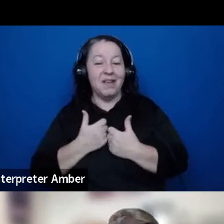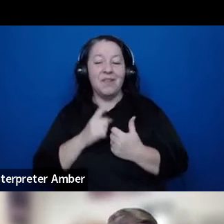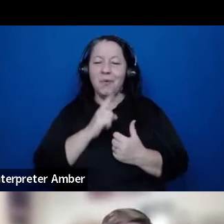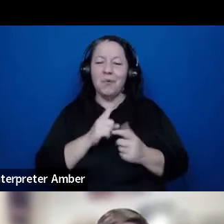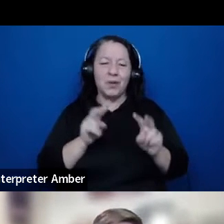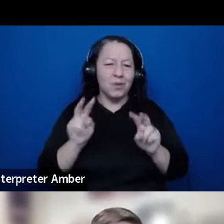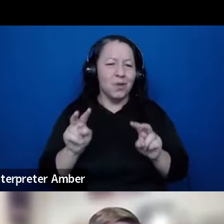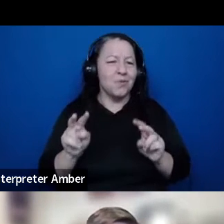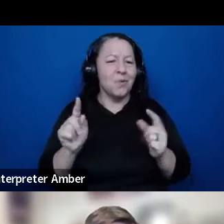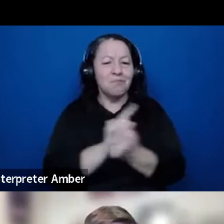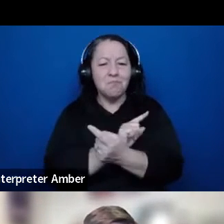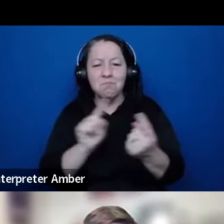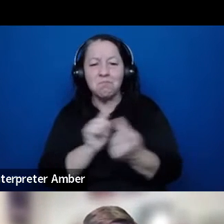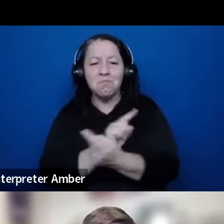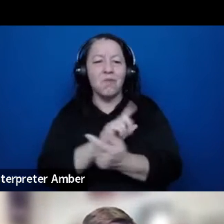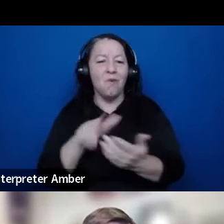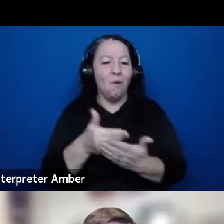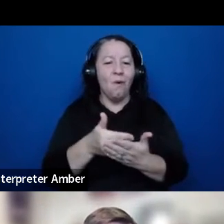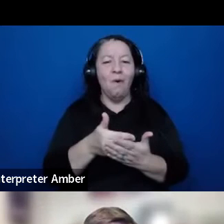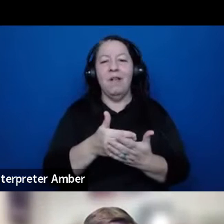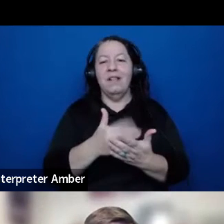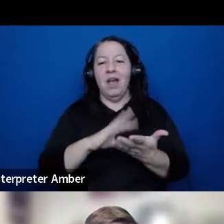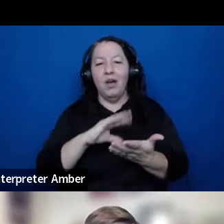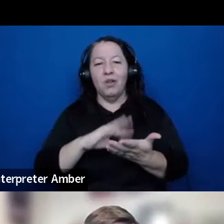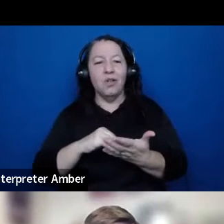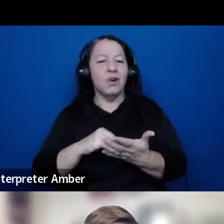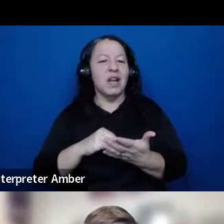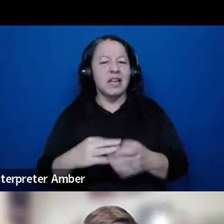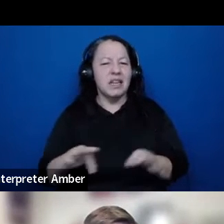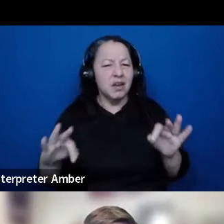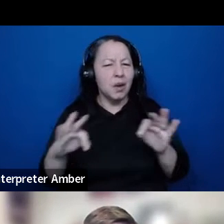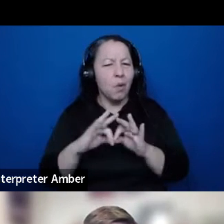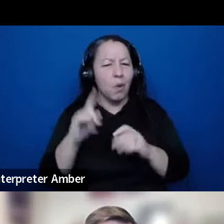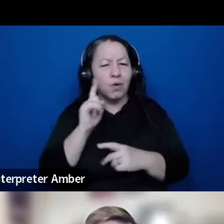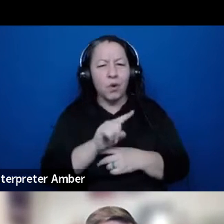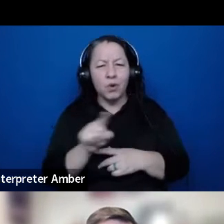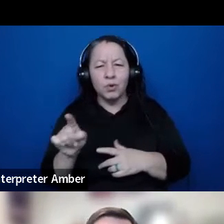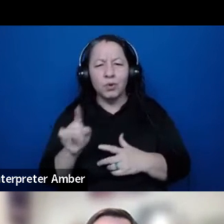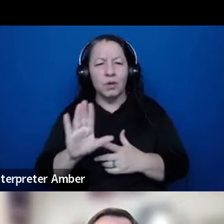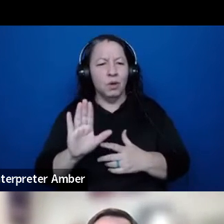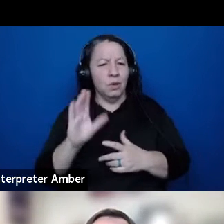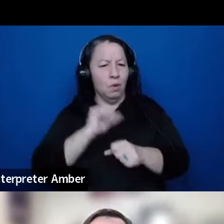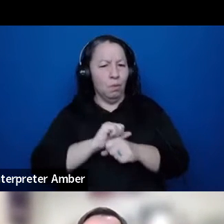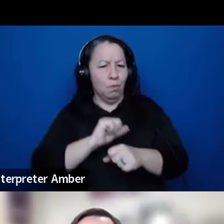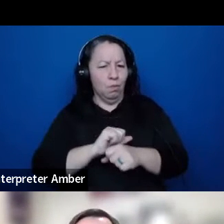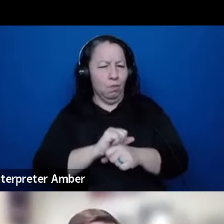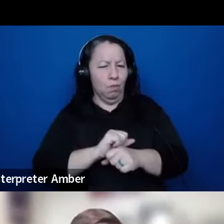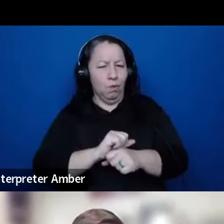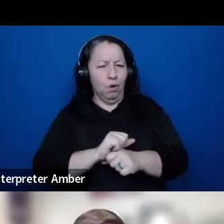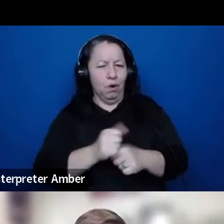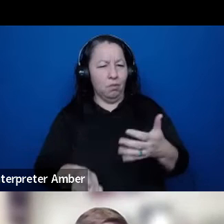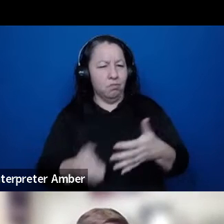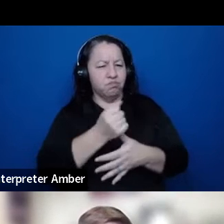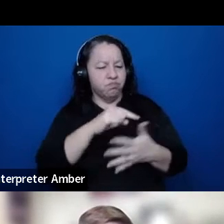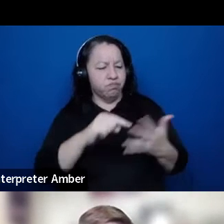all of you and learning about what's important to you in your work for people with